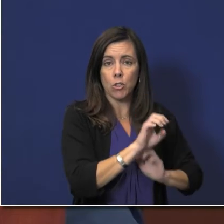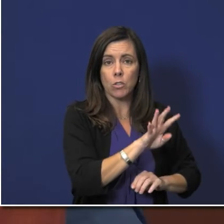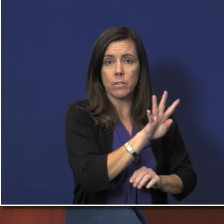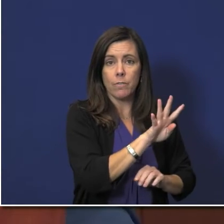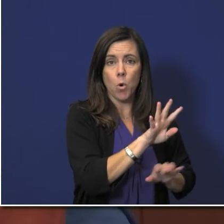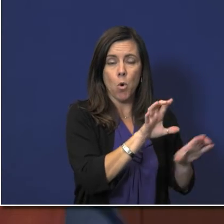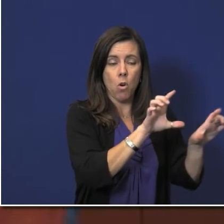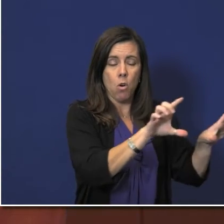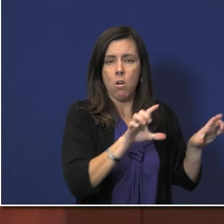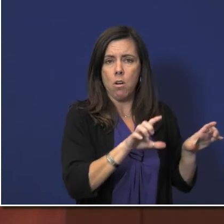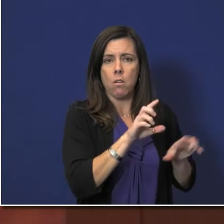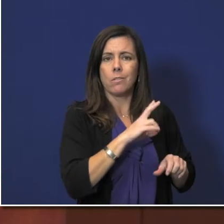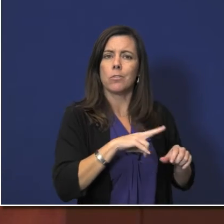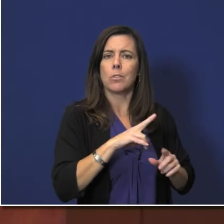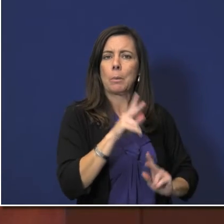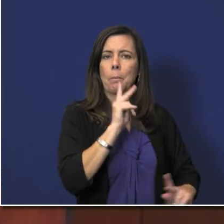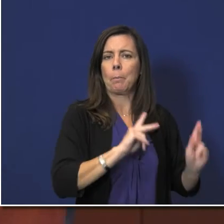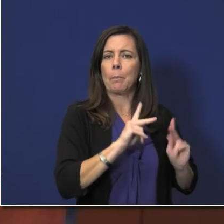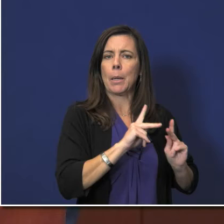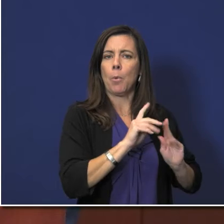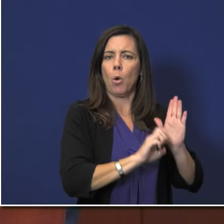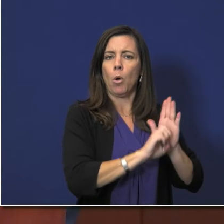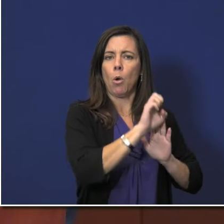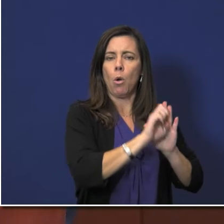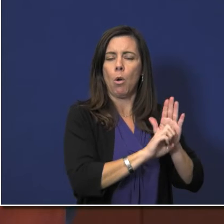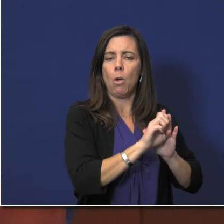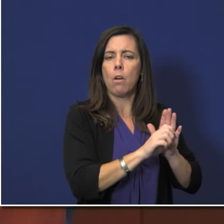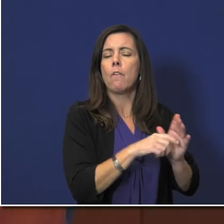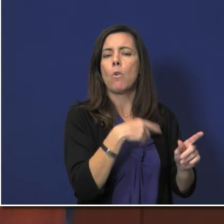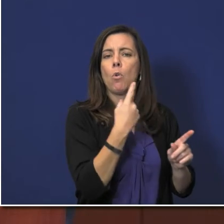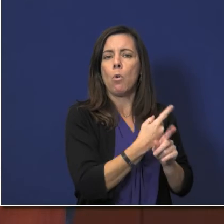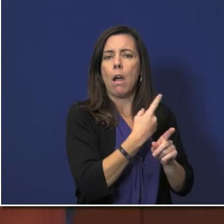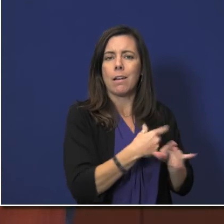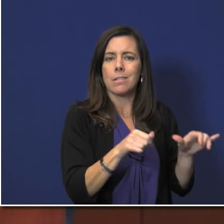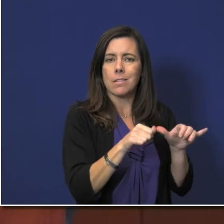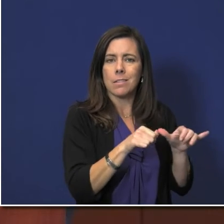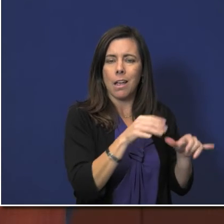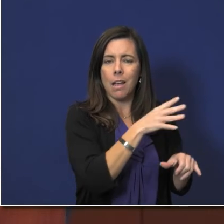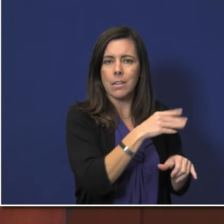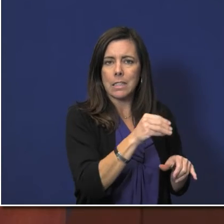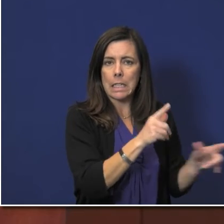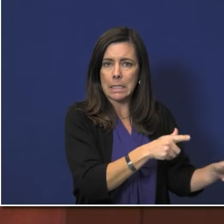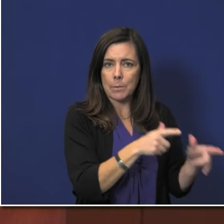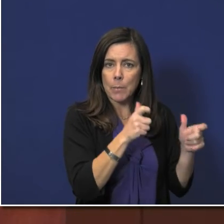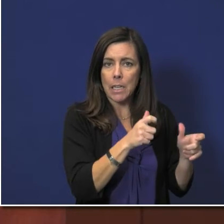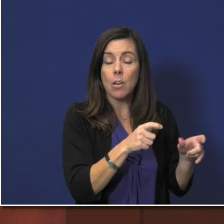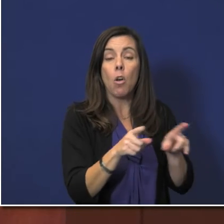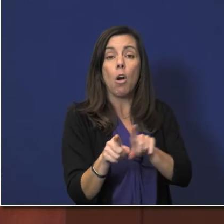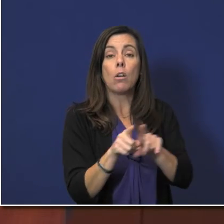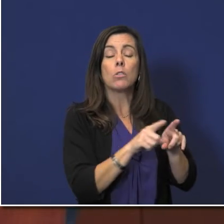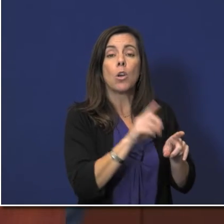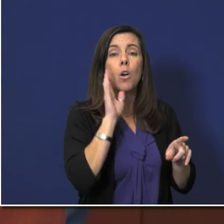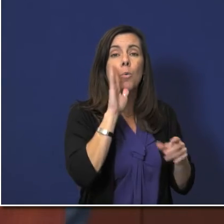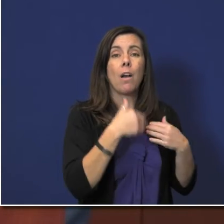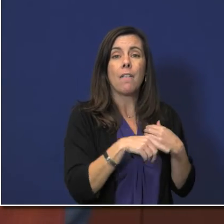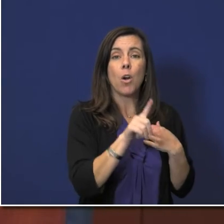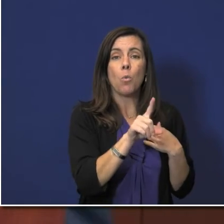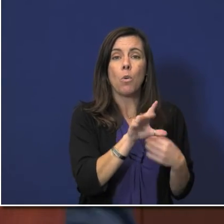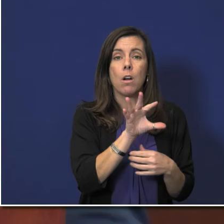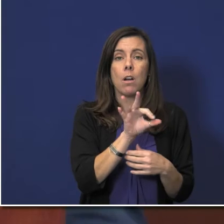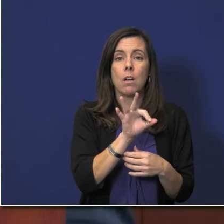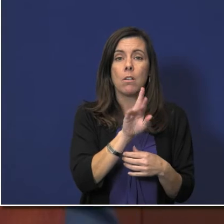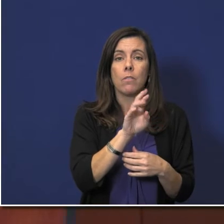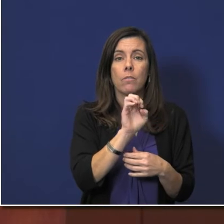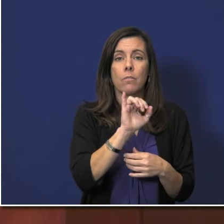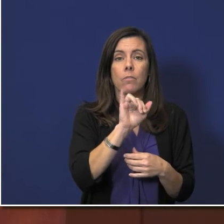sized appropriately at the right speed, appropriate speed for a 5-story office building, and an additional 1 freight elevator, which